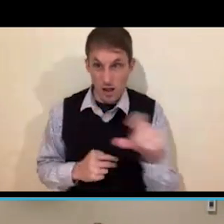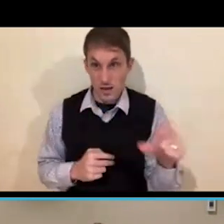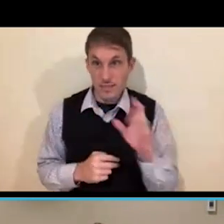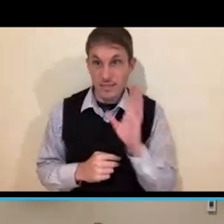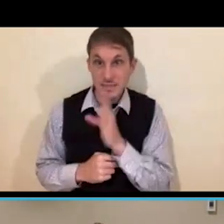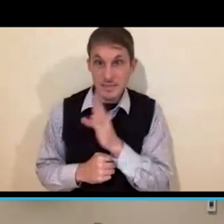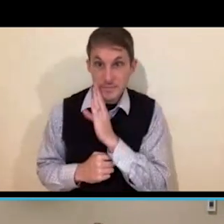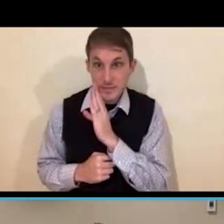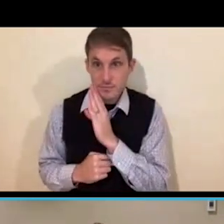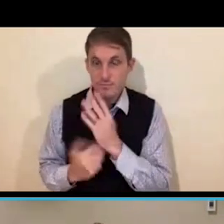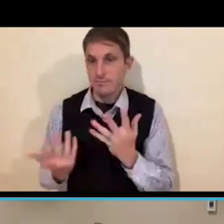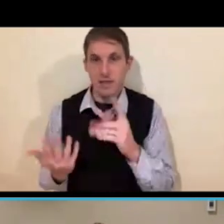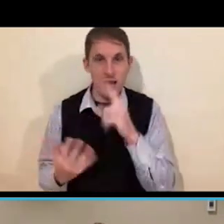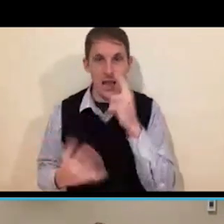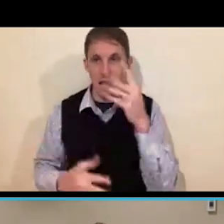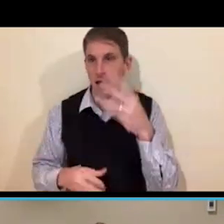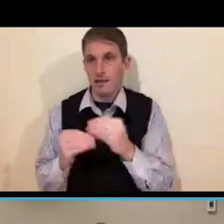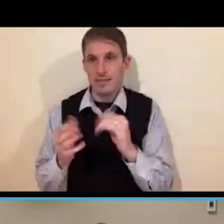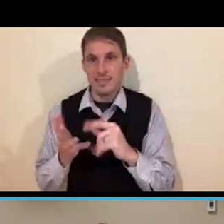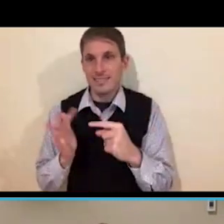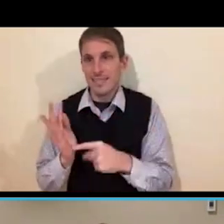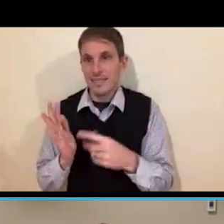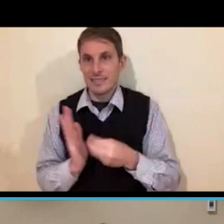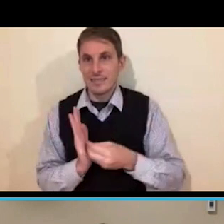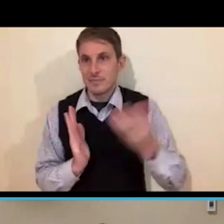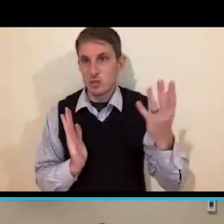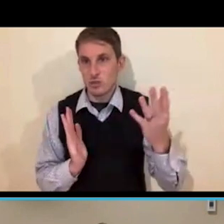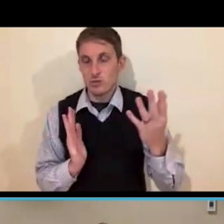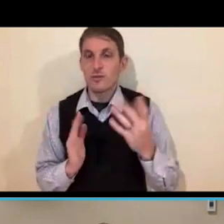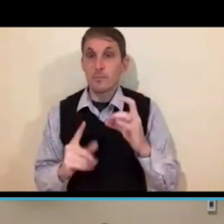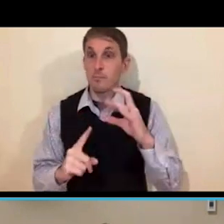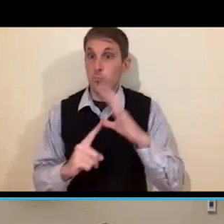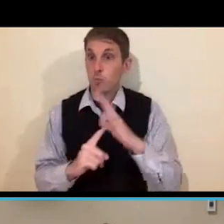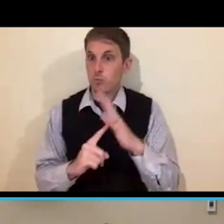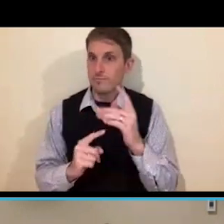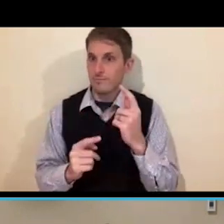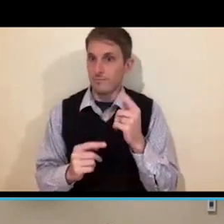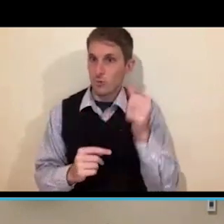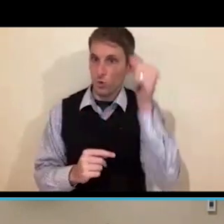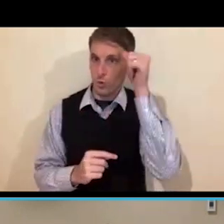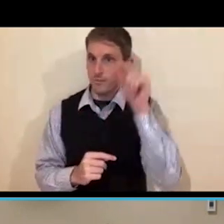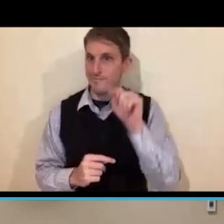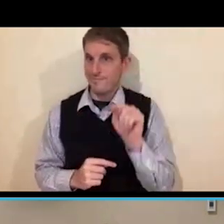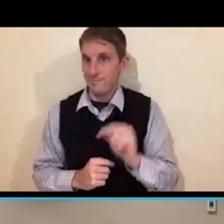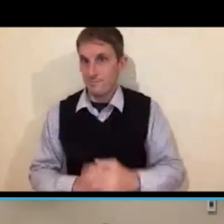won't be able to submit the set. So quite an important thing to highlight.